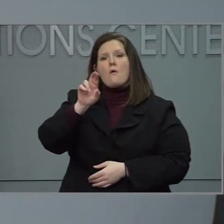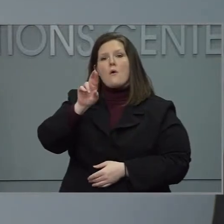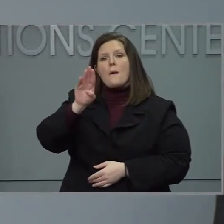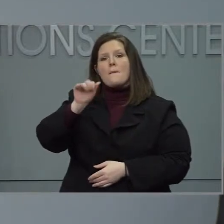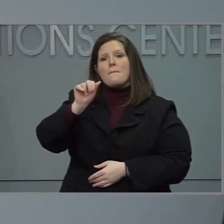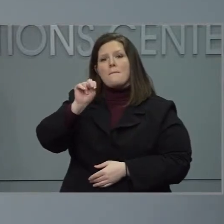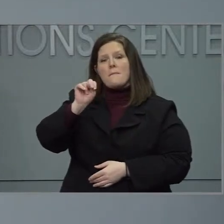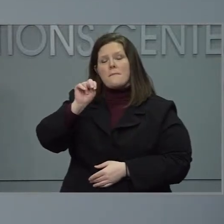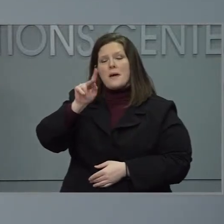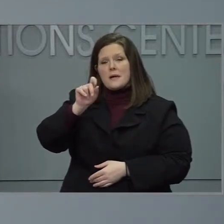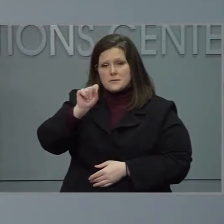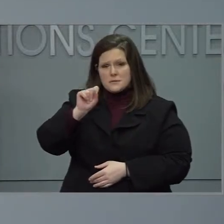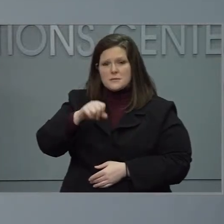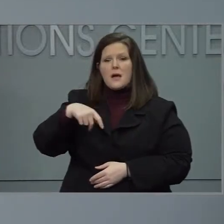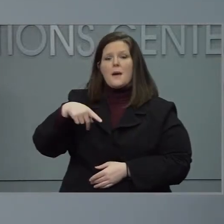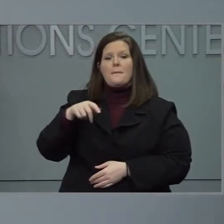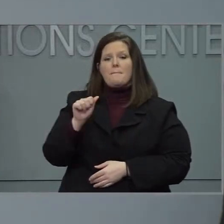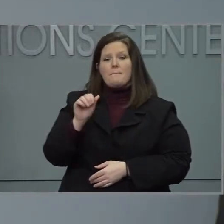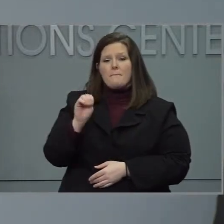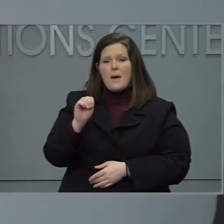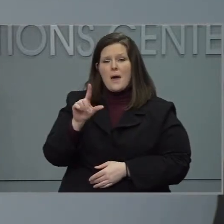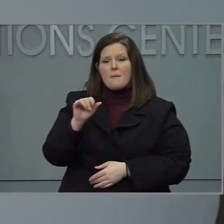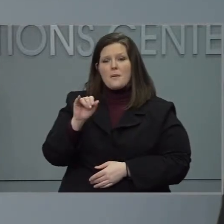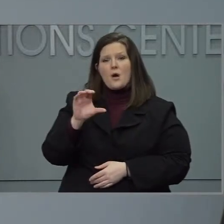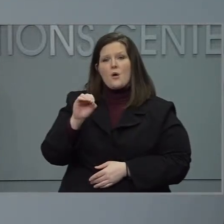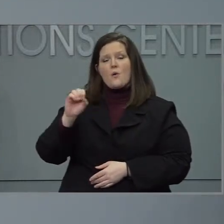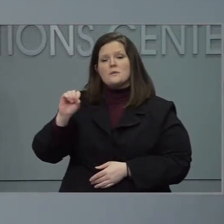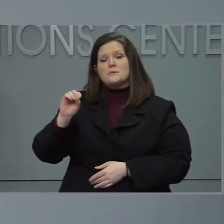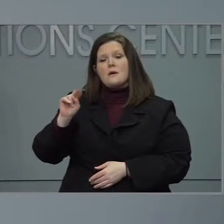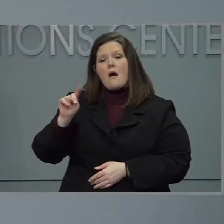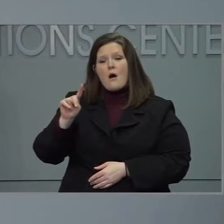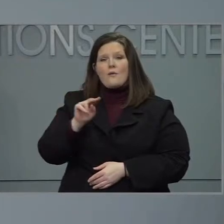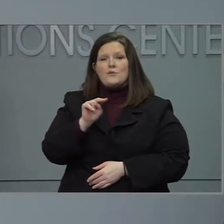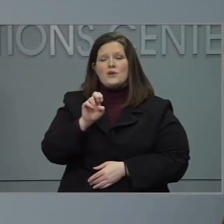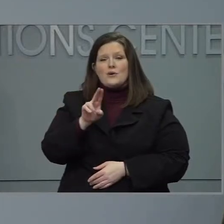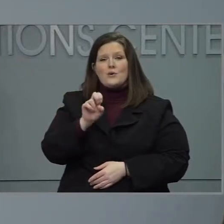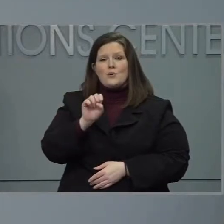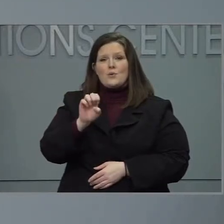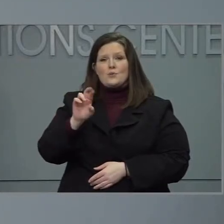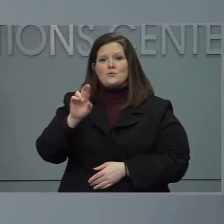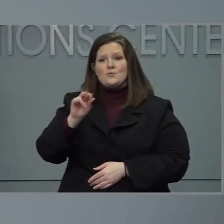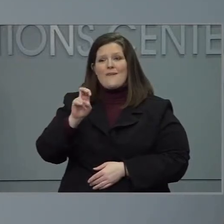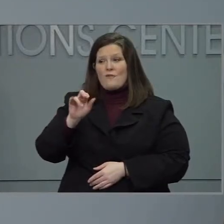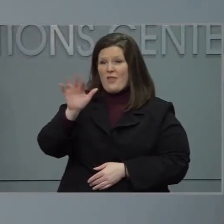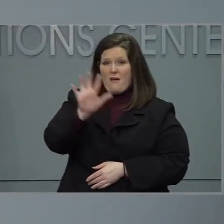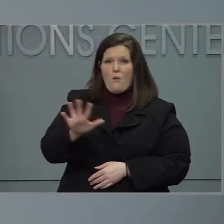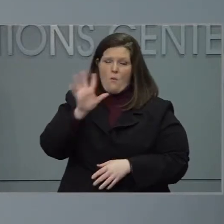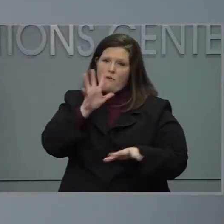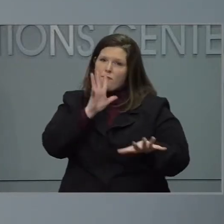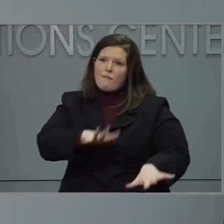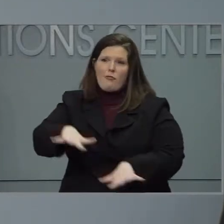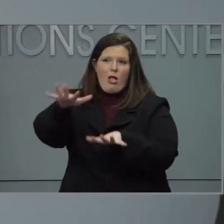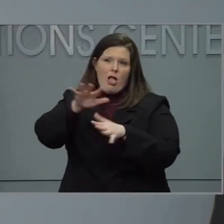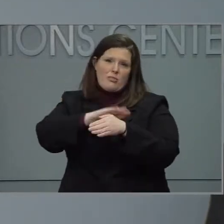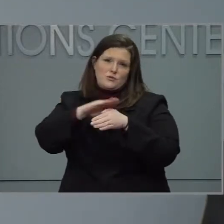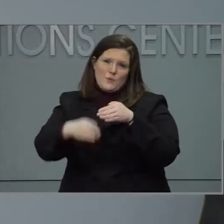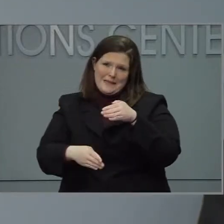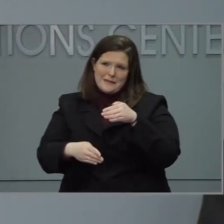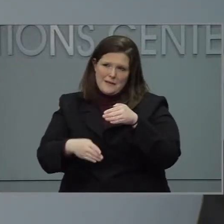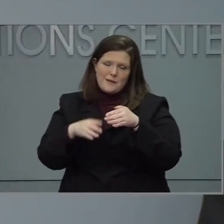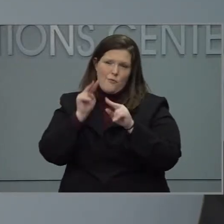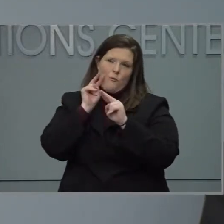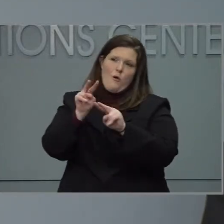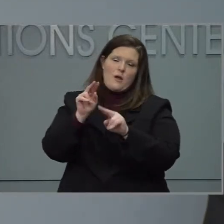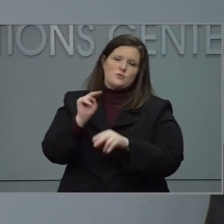to the Pamlico Sound and Neuse River on Friday and Saturday. Additional beach erosion and ocean overwash will also be possible along the northern